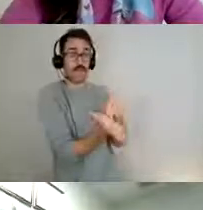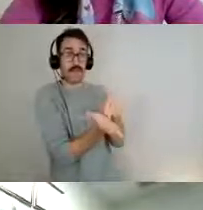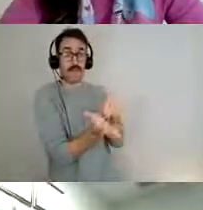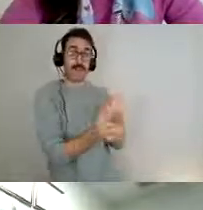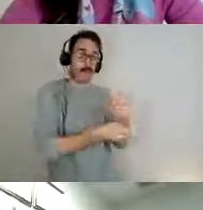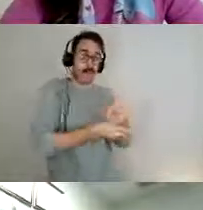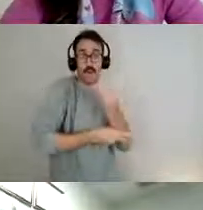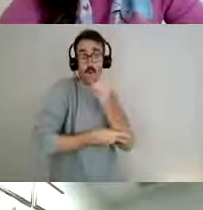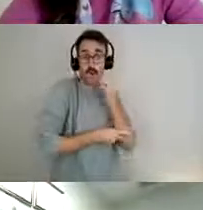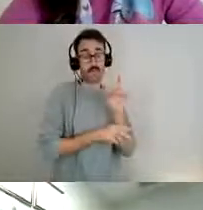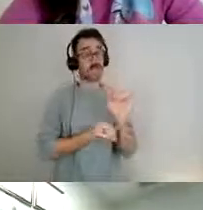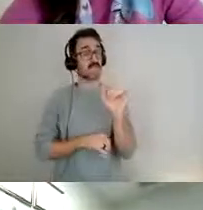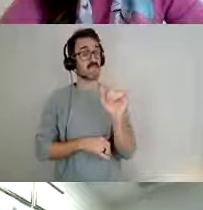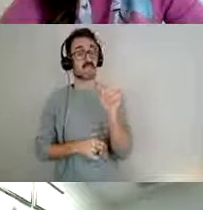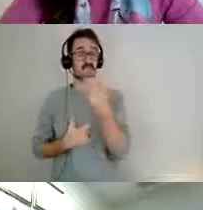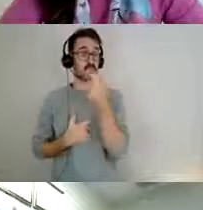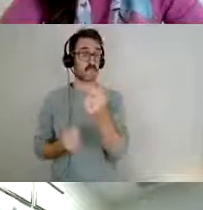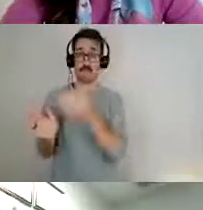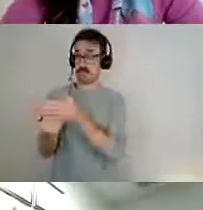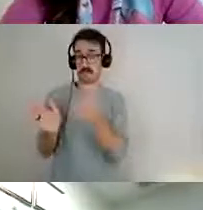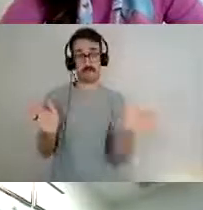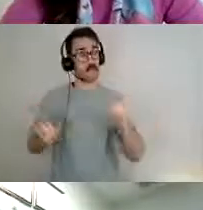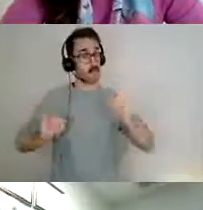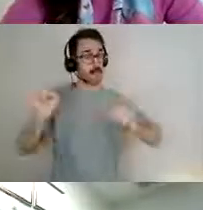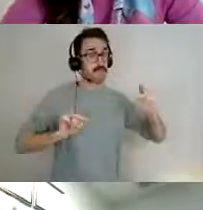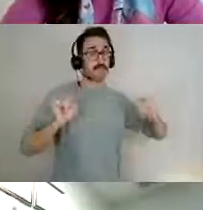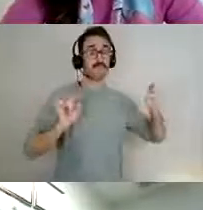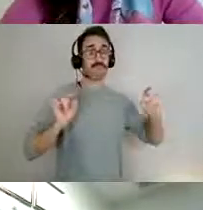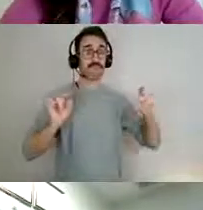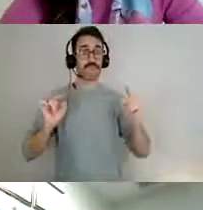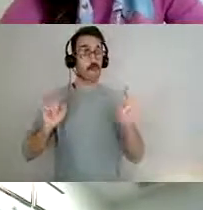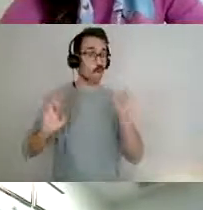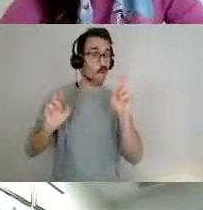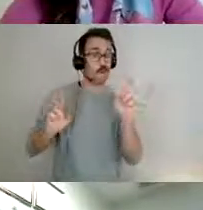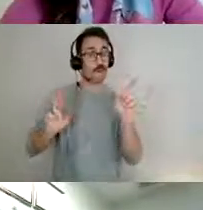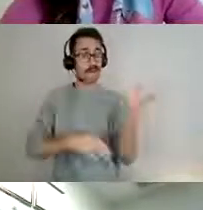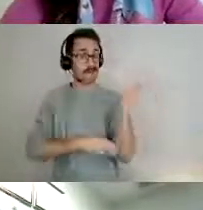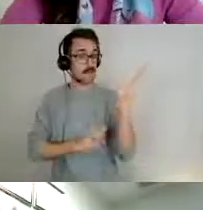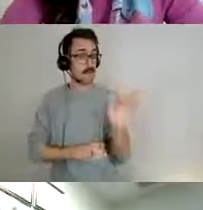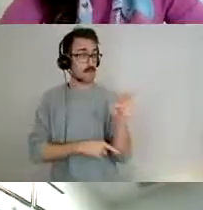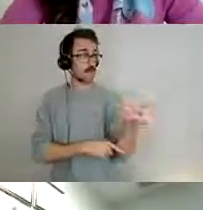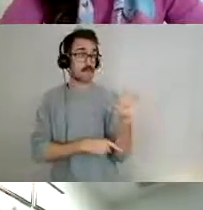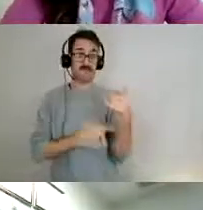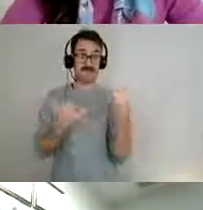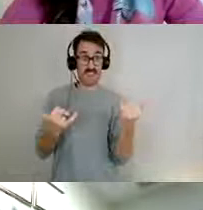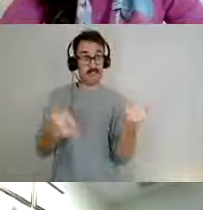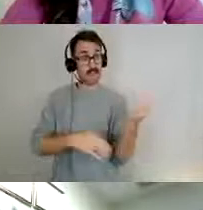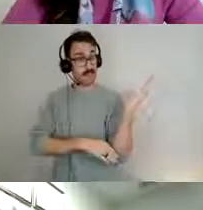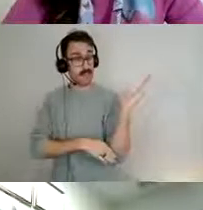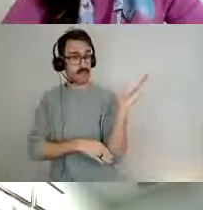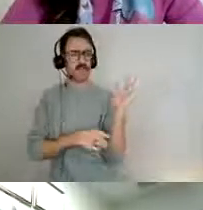That's very interesting. So hopefully that will help our speakers as they adjust what they're saying today. Okay.